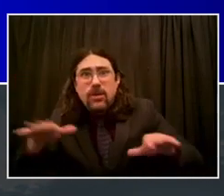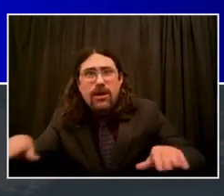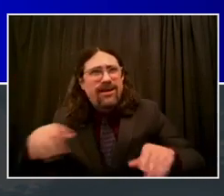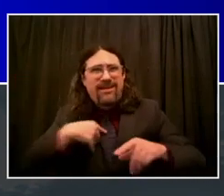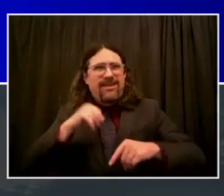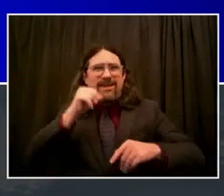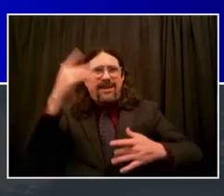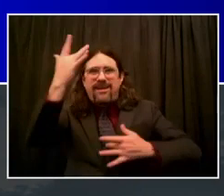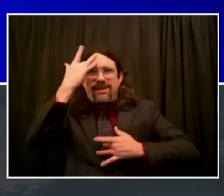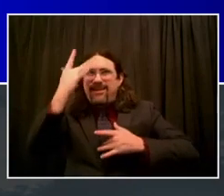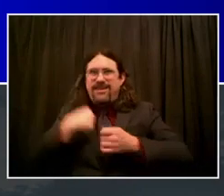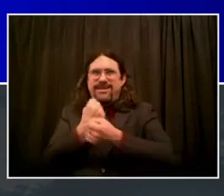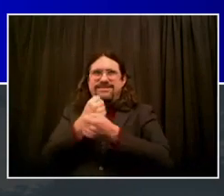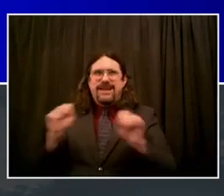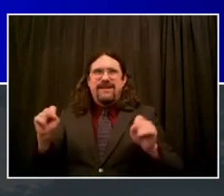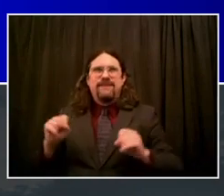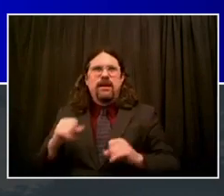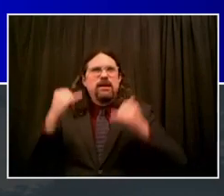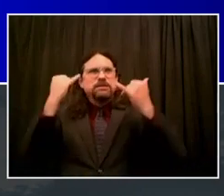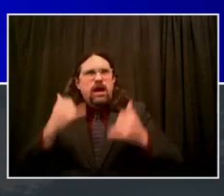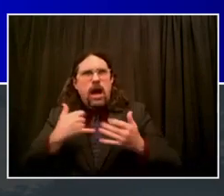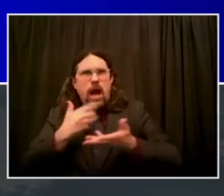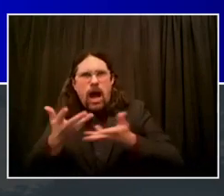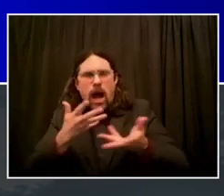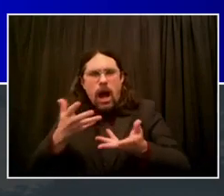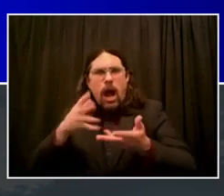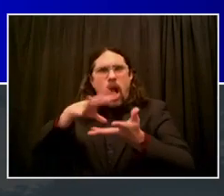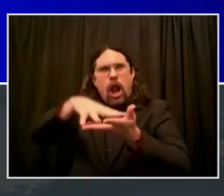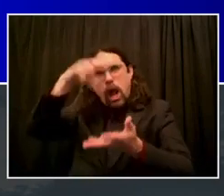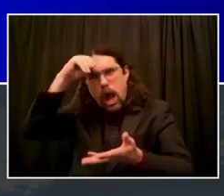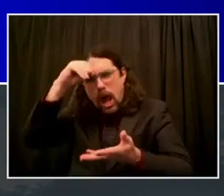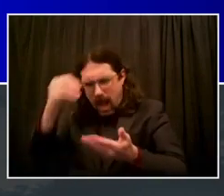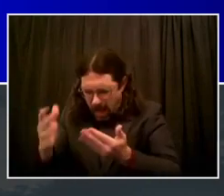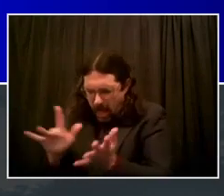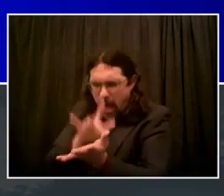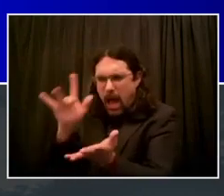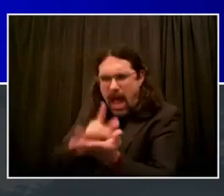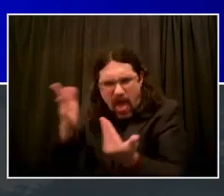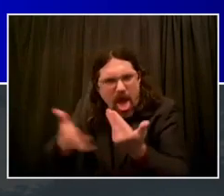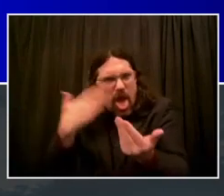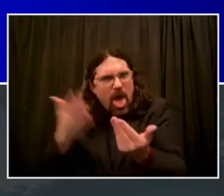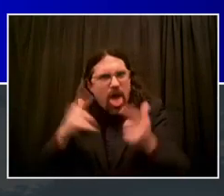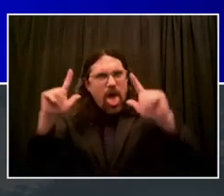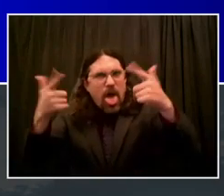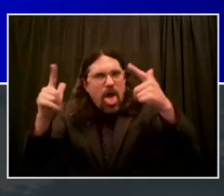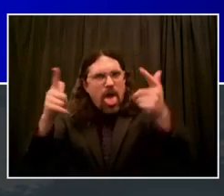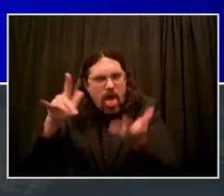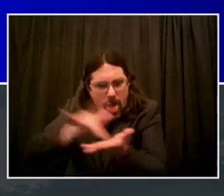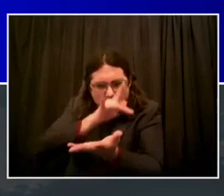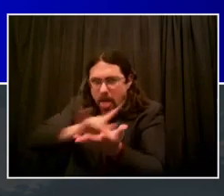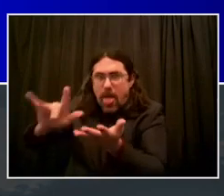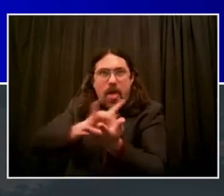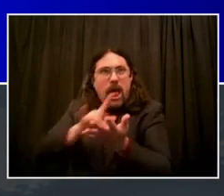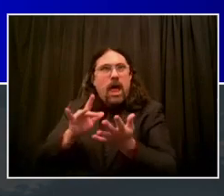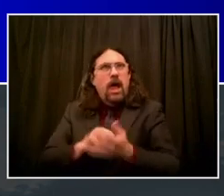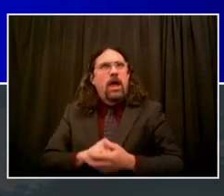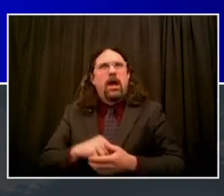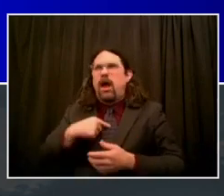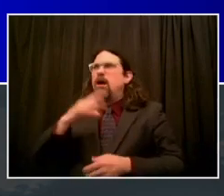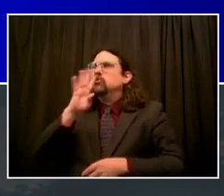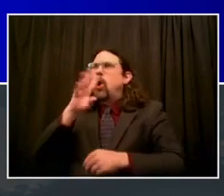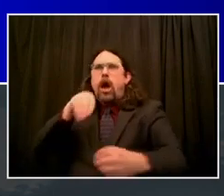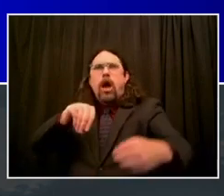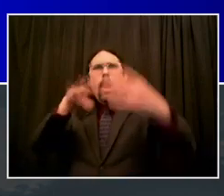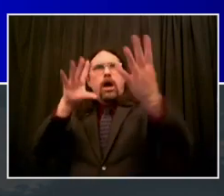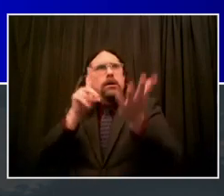my cardiologist." Now think about that. Someone who had to travel, often long distances, wait, and then have to be fearful of this virus for the